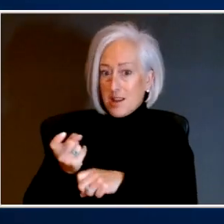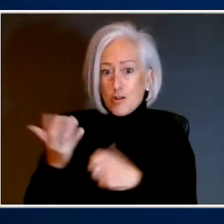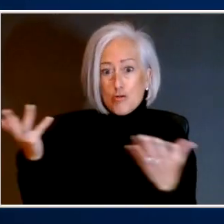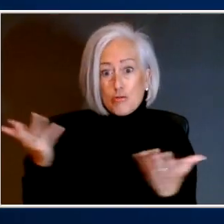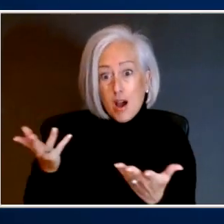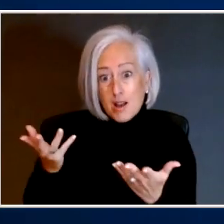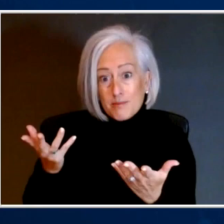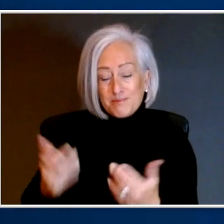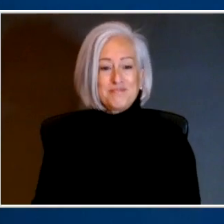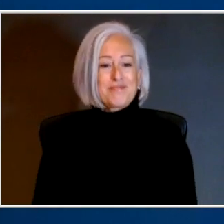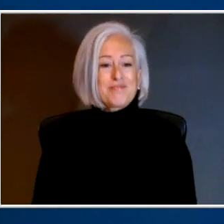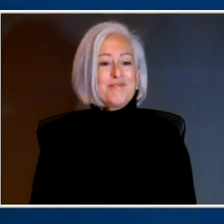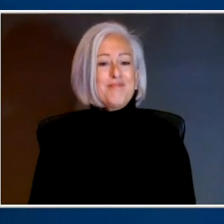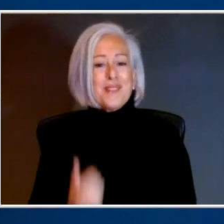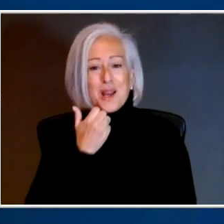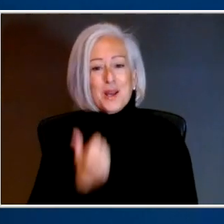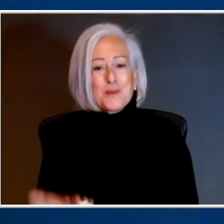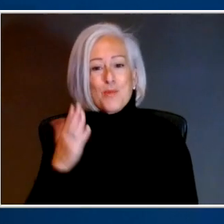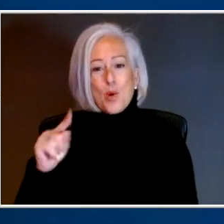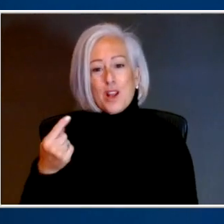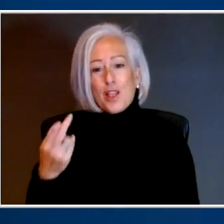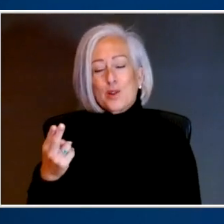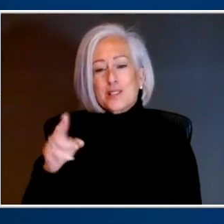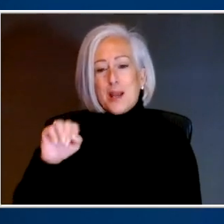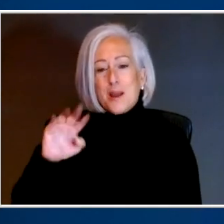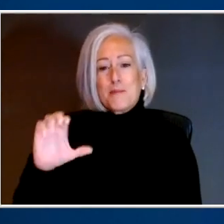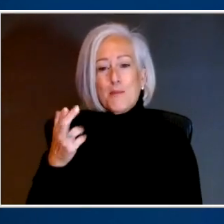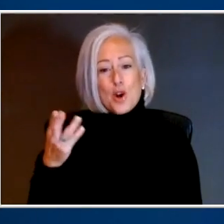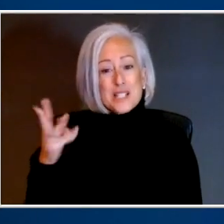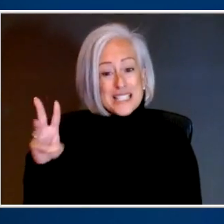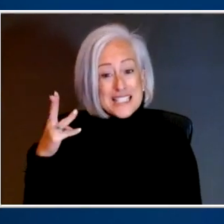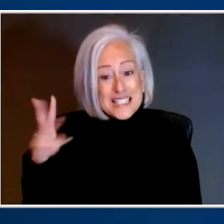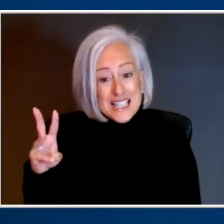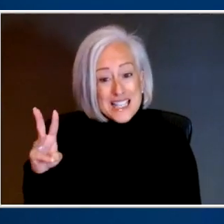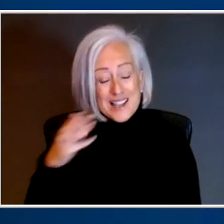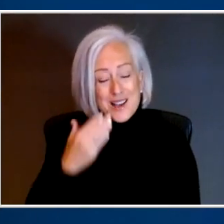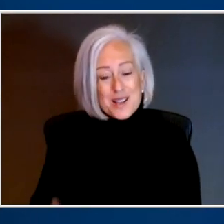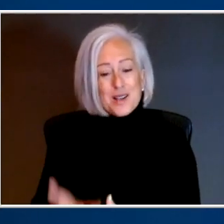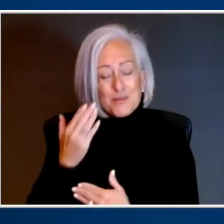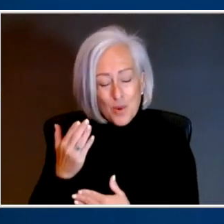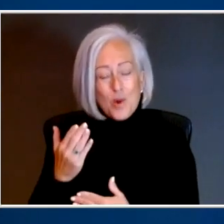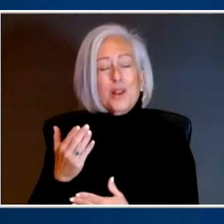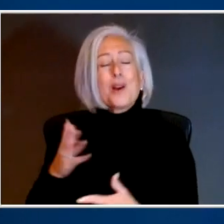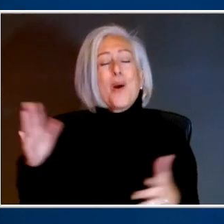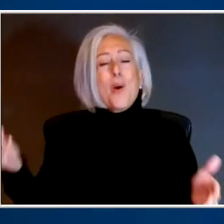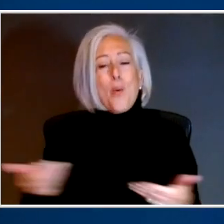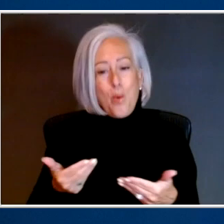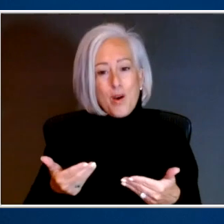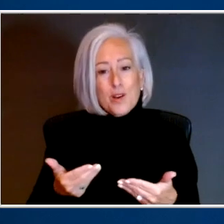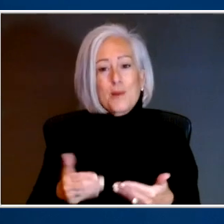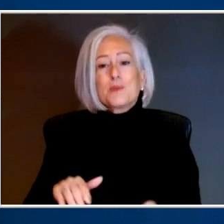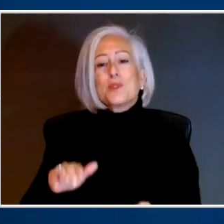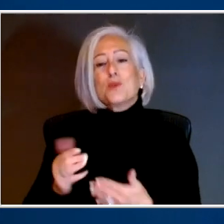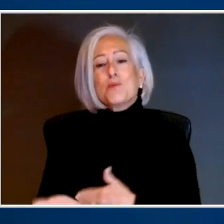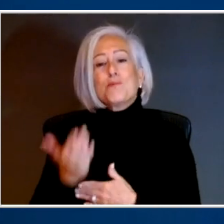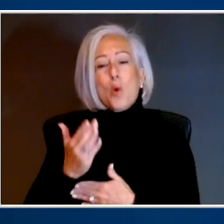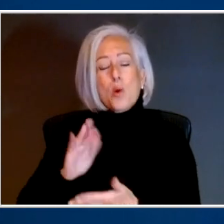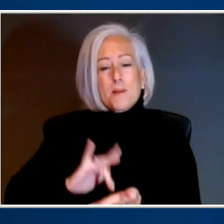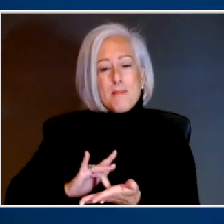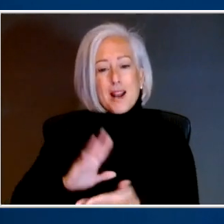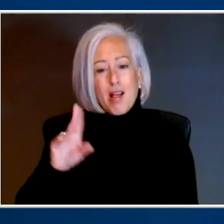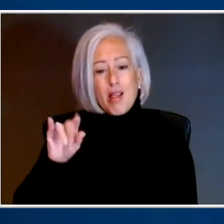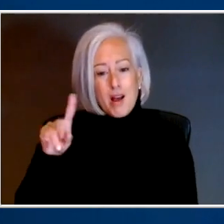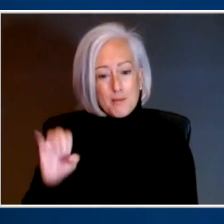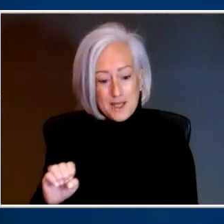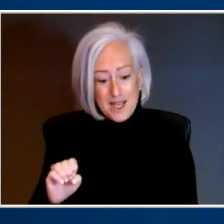And good morning. It is Thursday, March 16th. I'm Jessica Lovell. Welcome to the Morning Medical Update. Today, we meet a doctor dedicated to keeping girls and